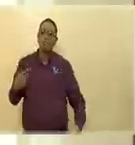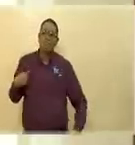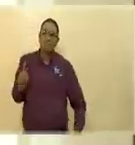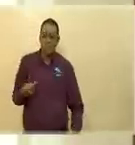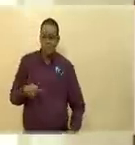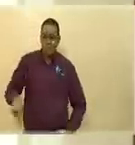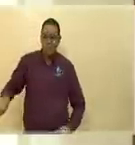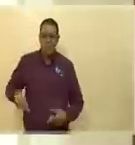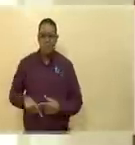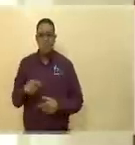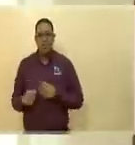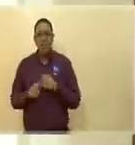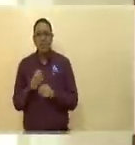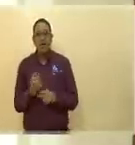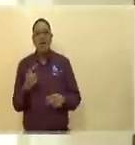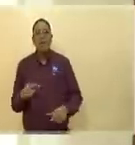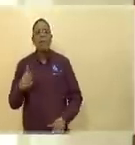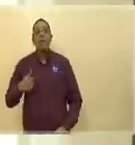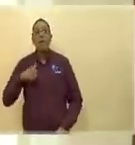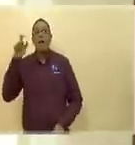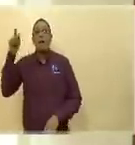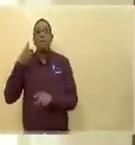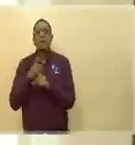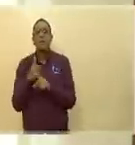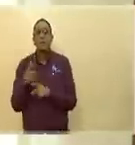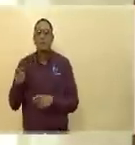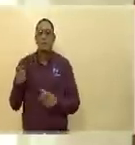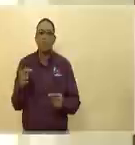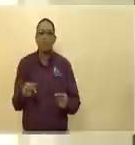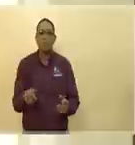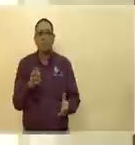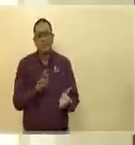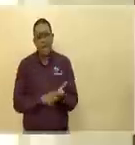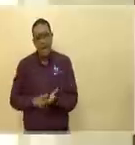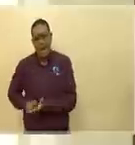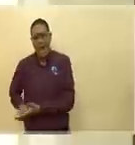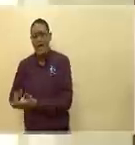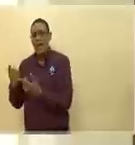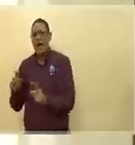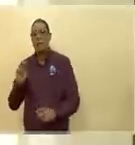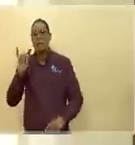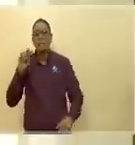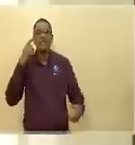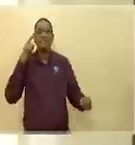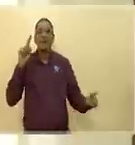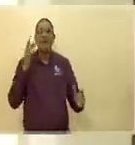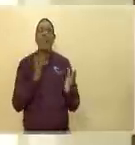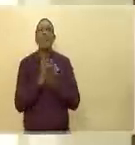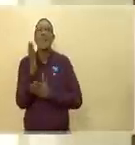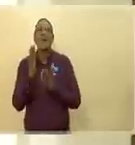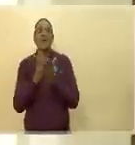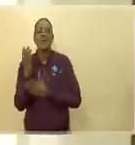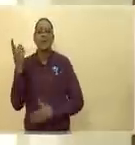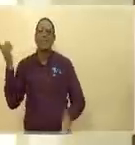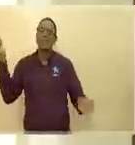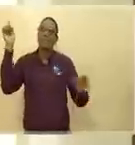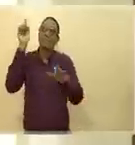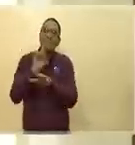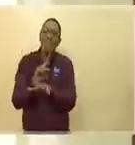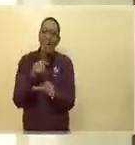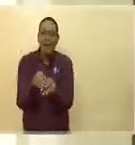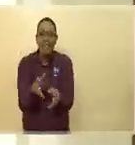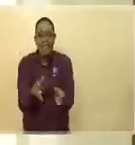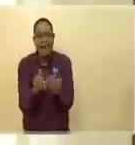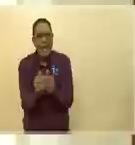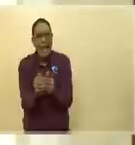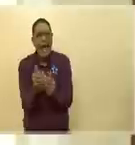and throughout this year. We ask that you, as we do the signing activity today, that you may come within our midst. Guide the proceedings,